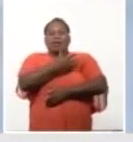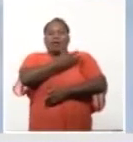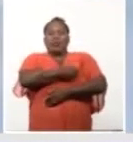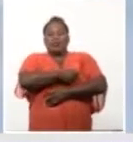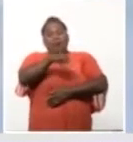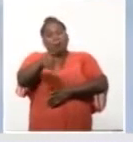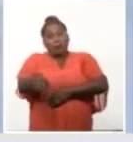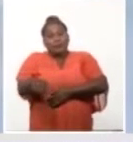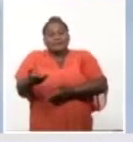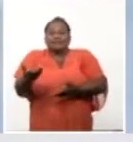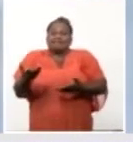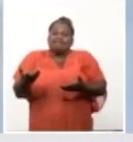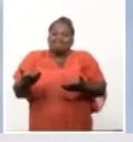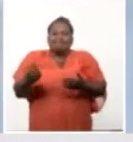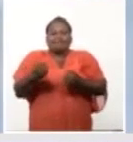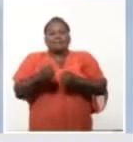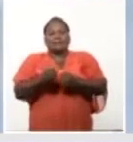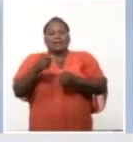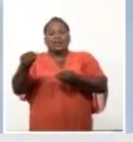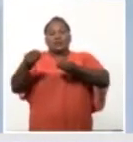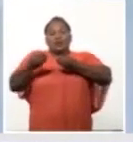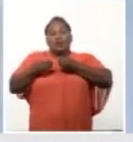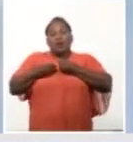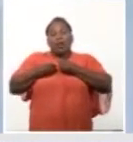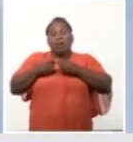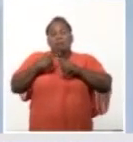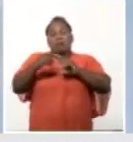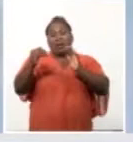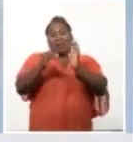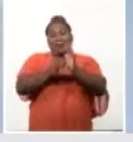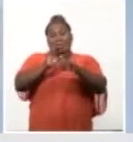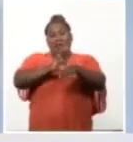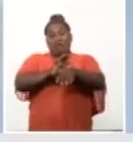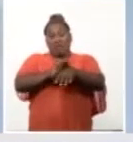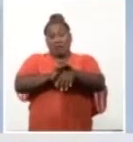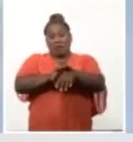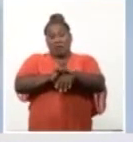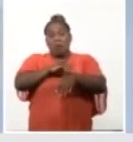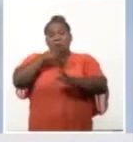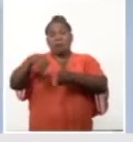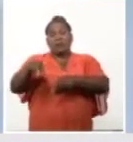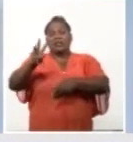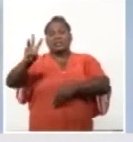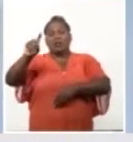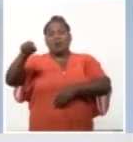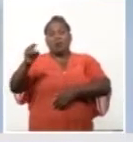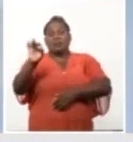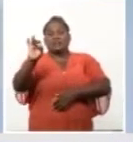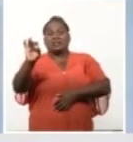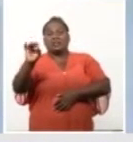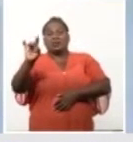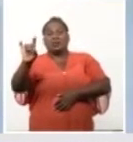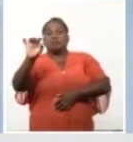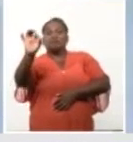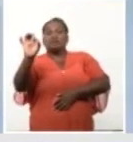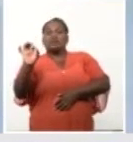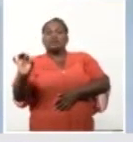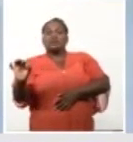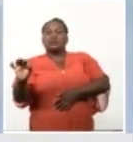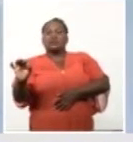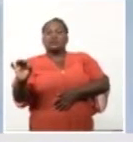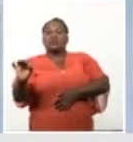With the death regrettably announced today, 84 people have died as a result of this disease in the country, for a lethality of